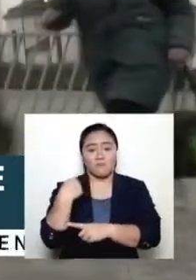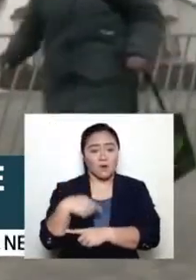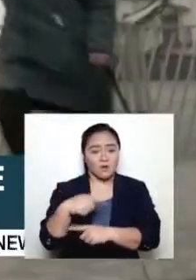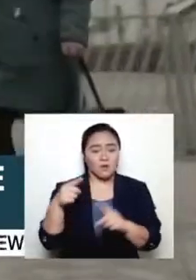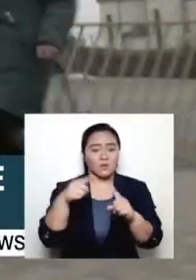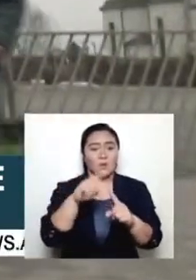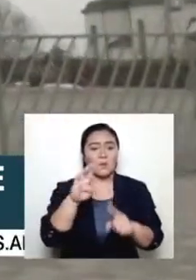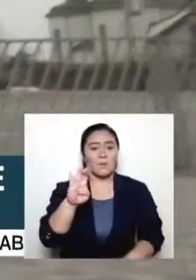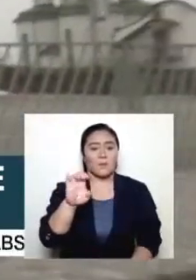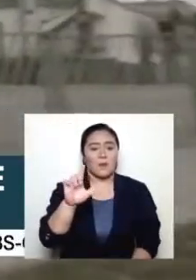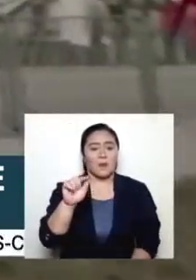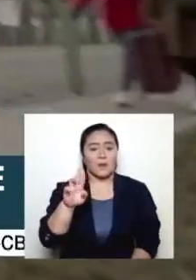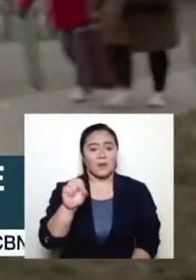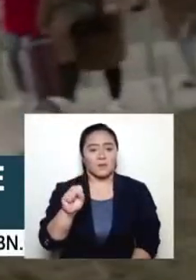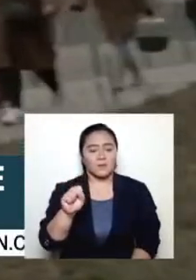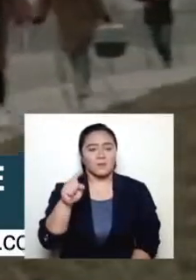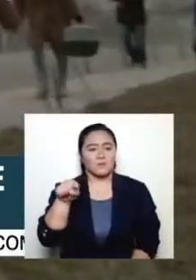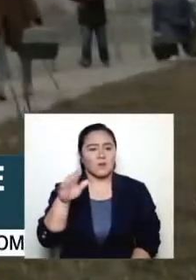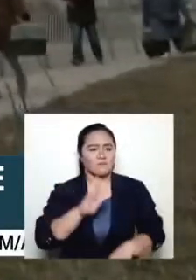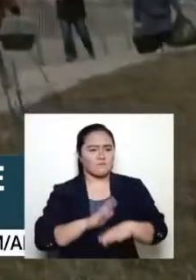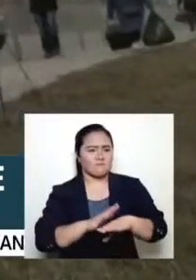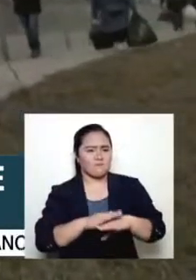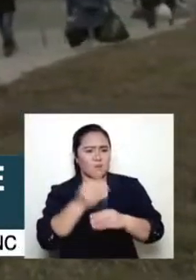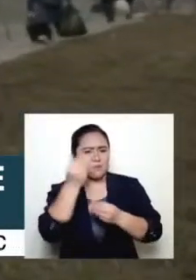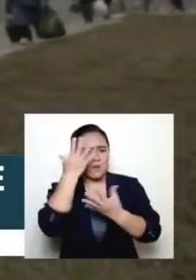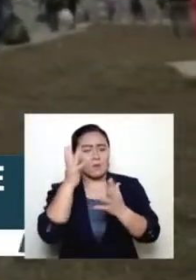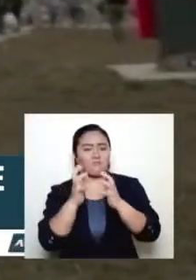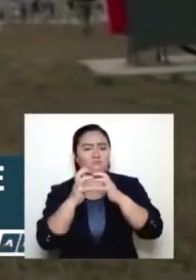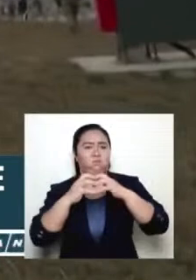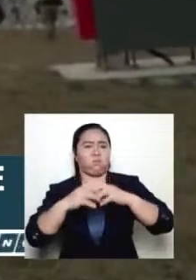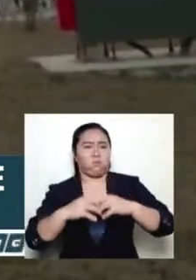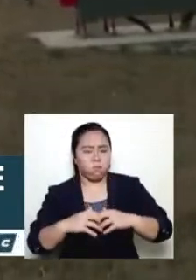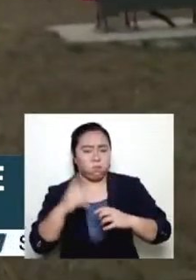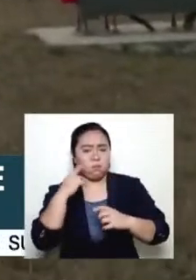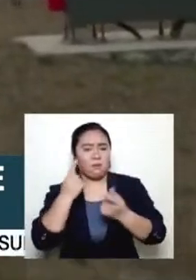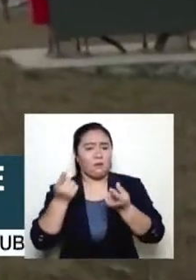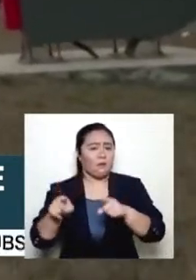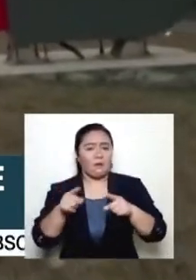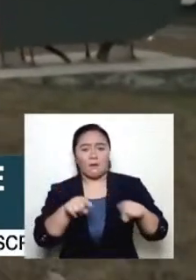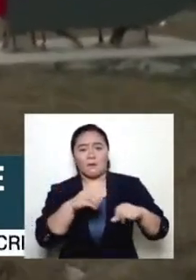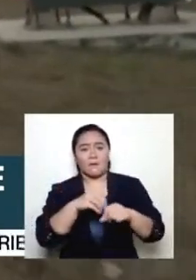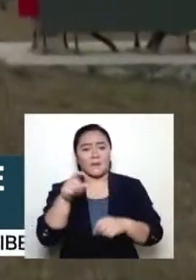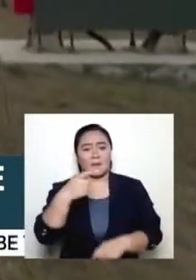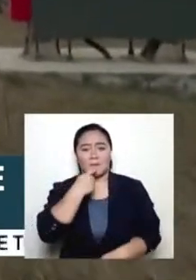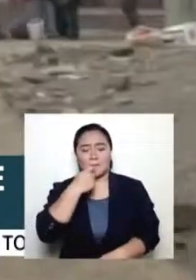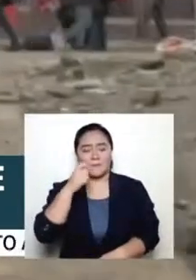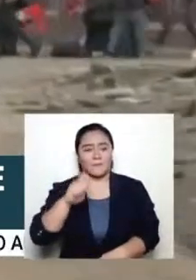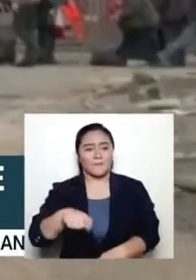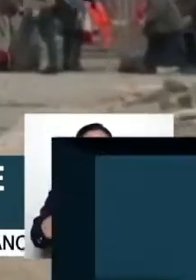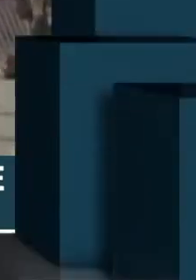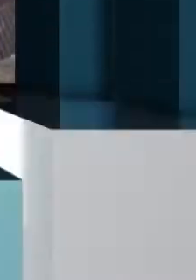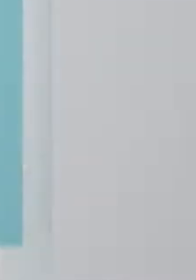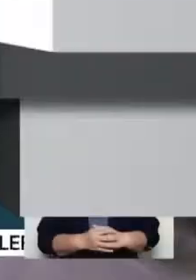Nations members sounding the alarm over the rapidly deteriorating humanitarian crisis in Ukraine.